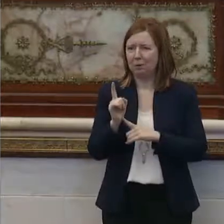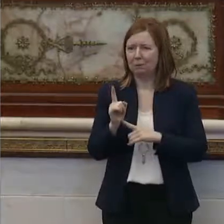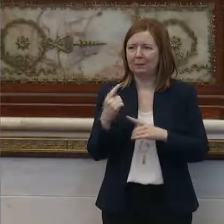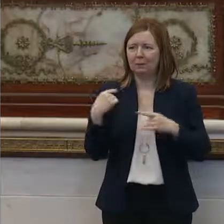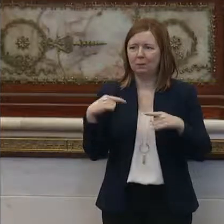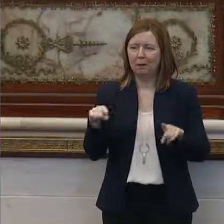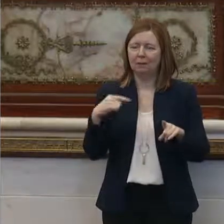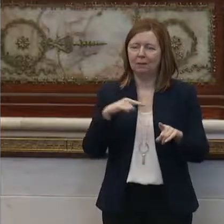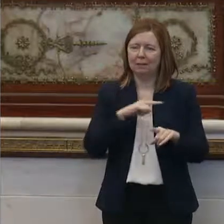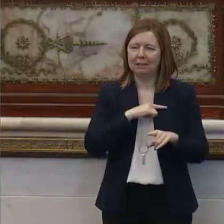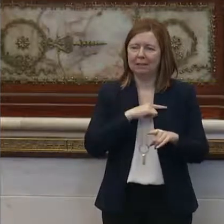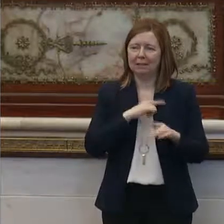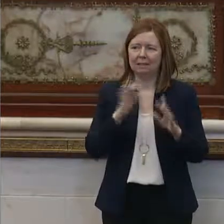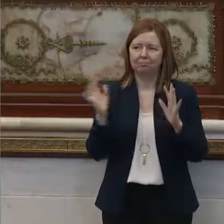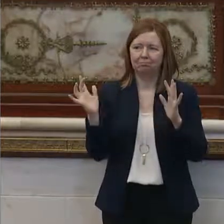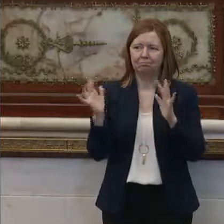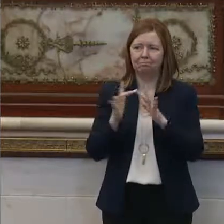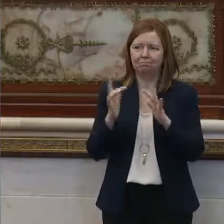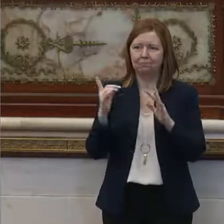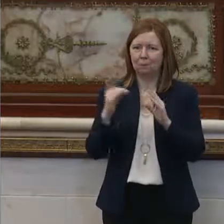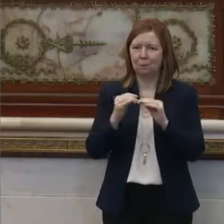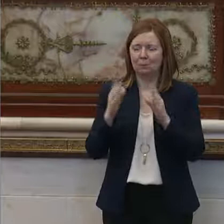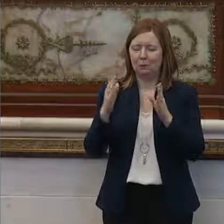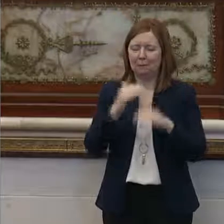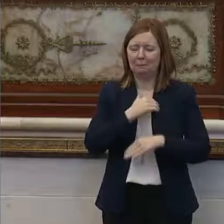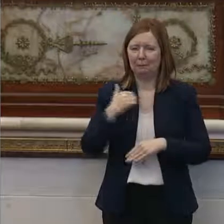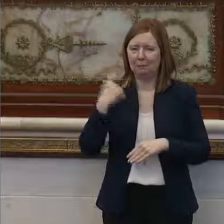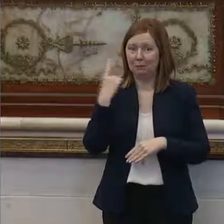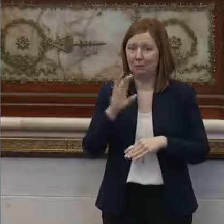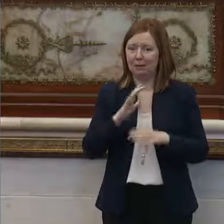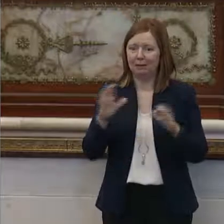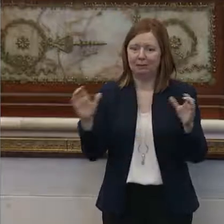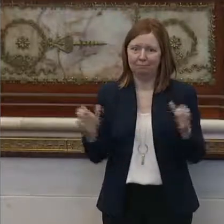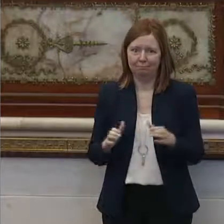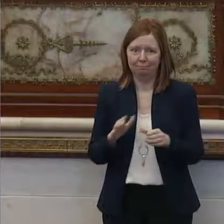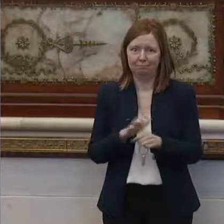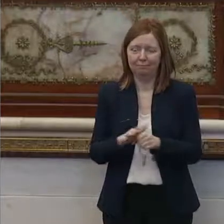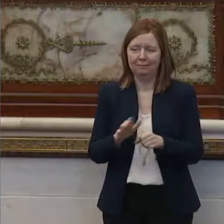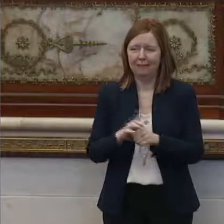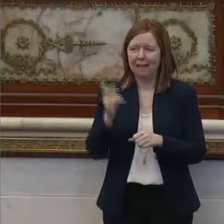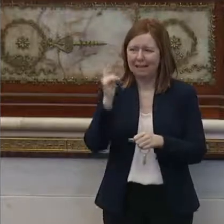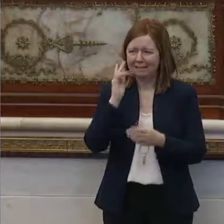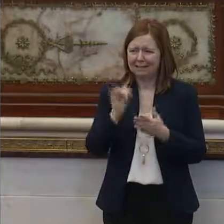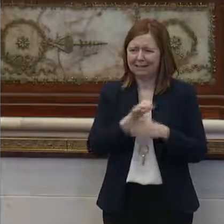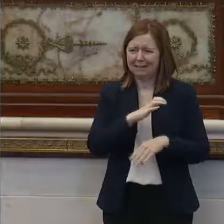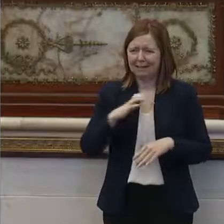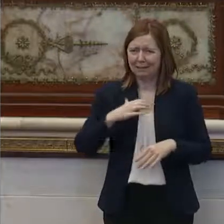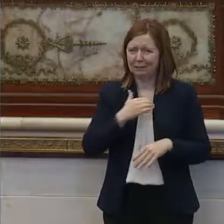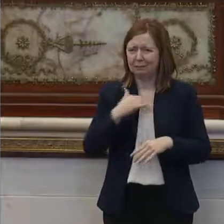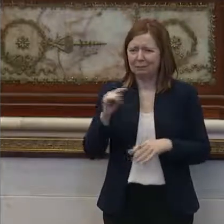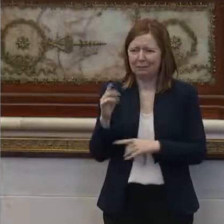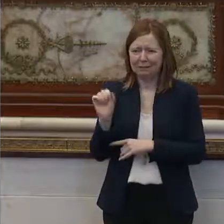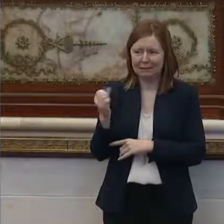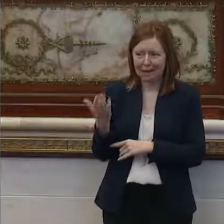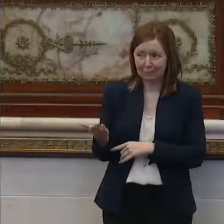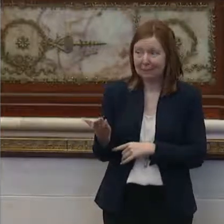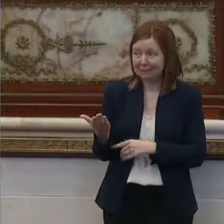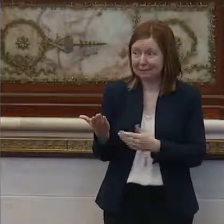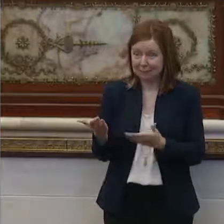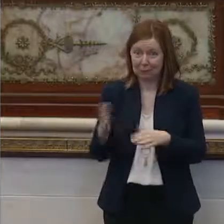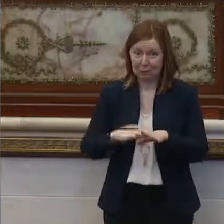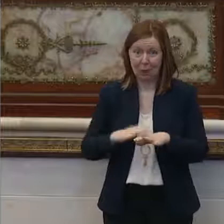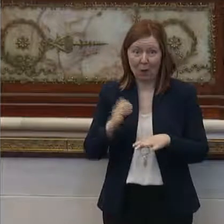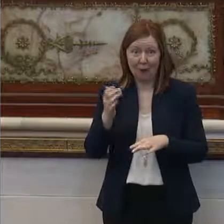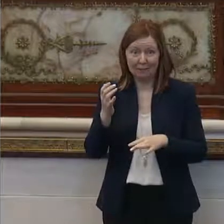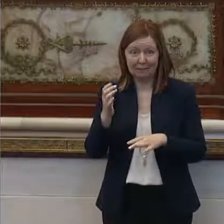while we get one more member for our quorum. I do see that Councilmember Thomas was on the